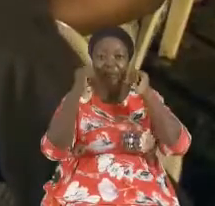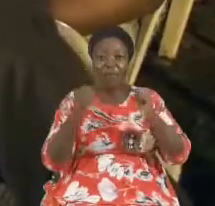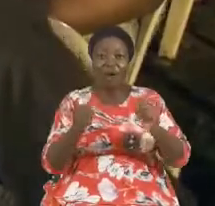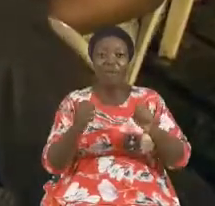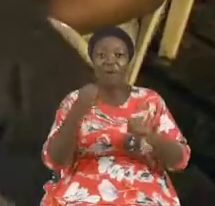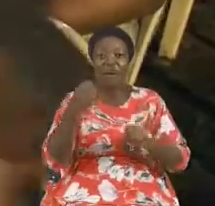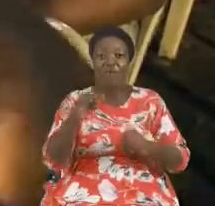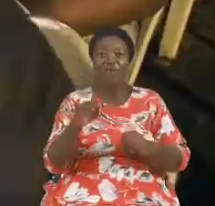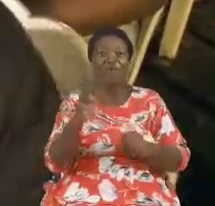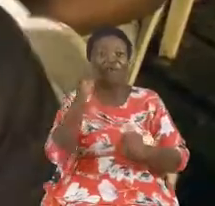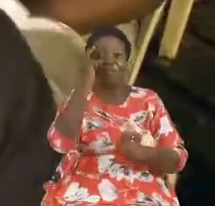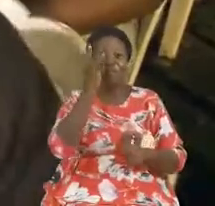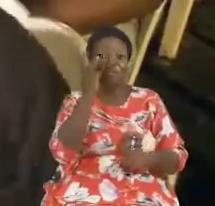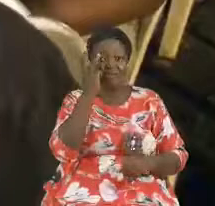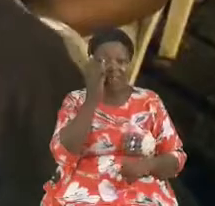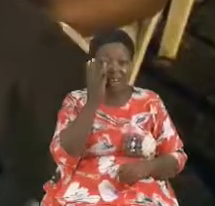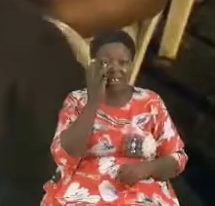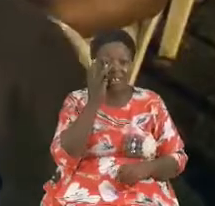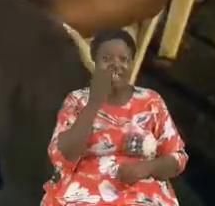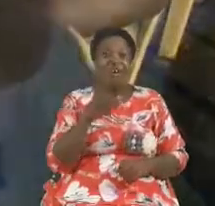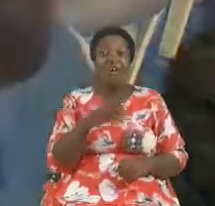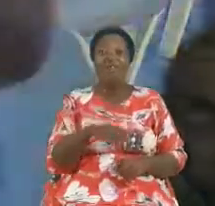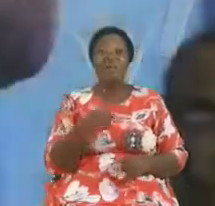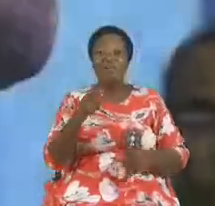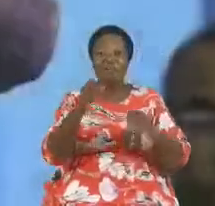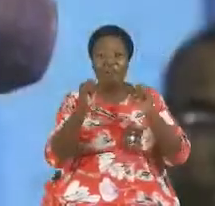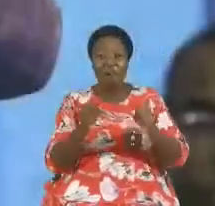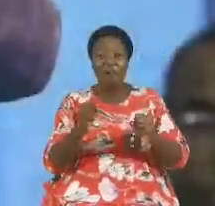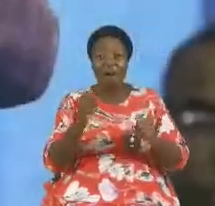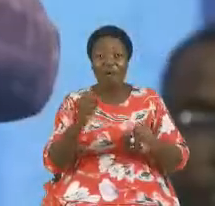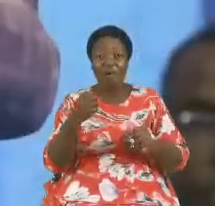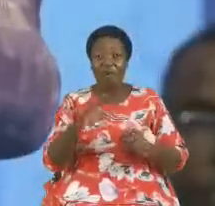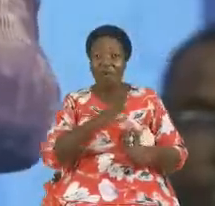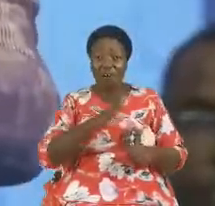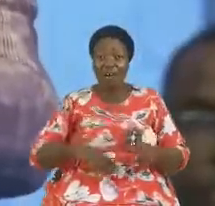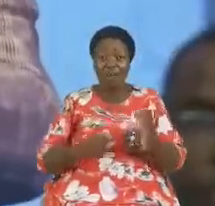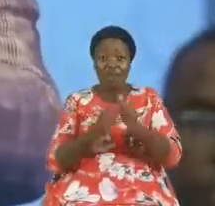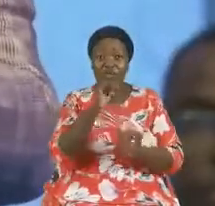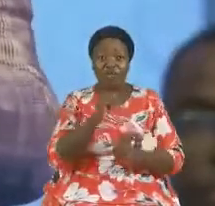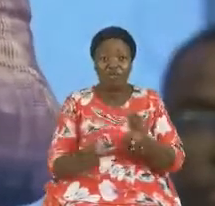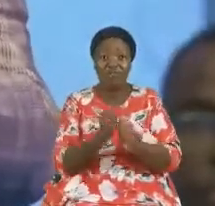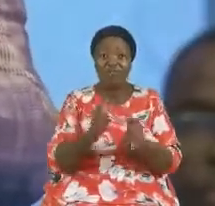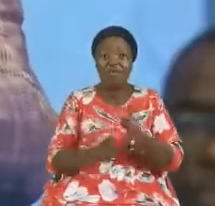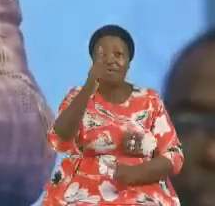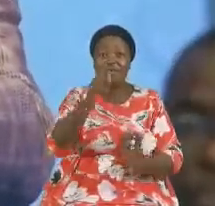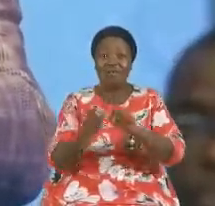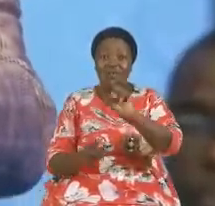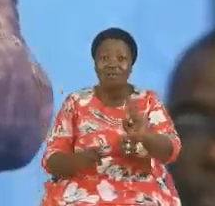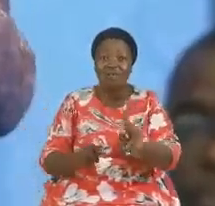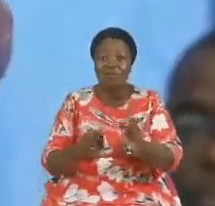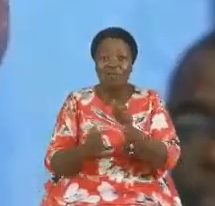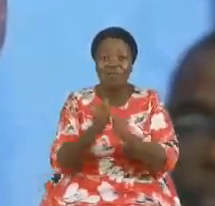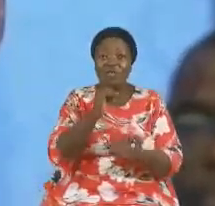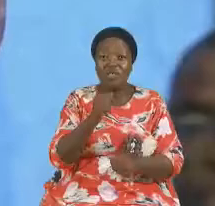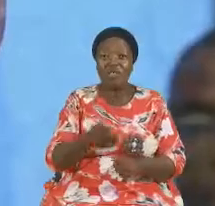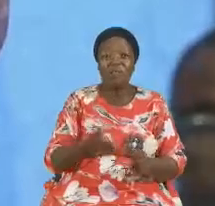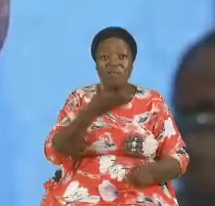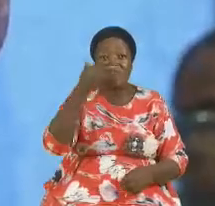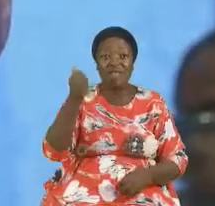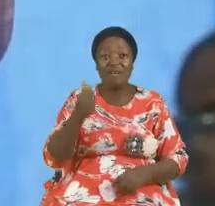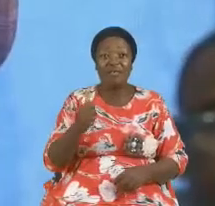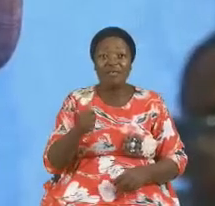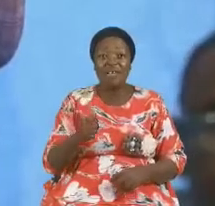Amen. The power of alcohol or the power of Christ, which one is